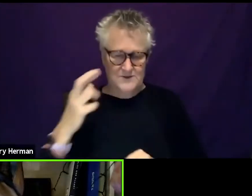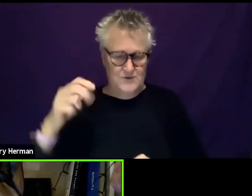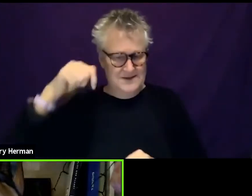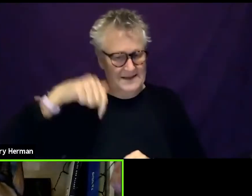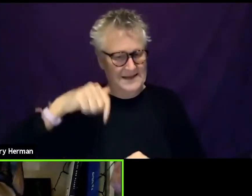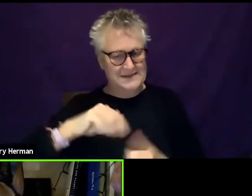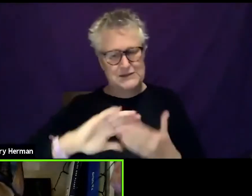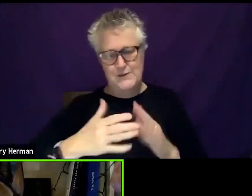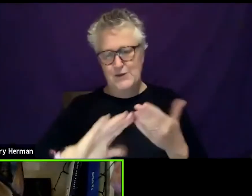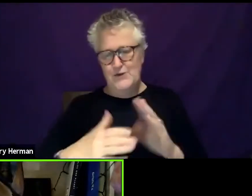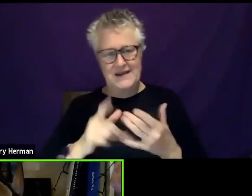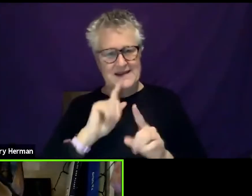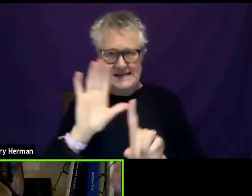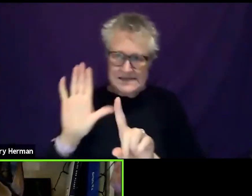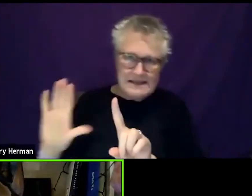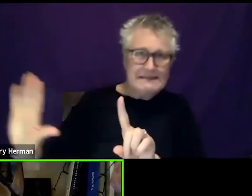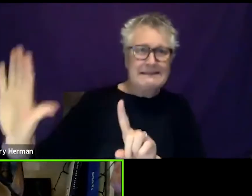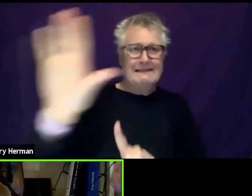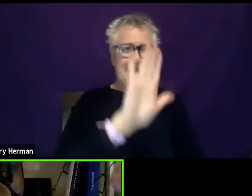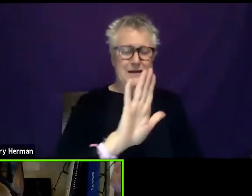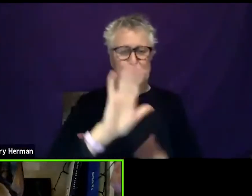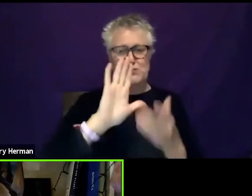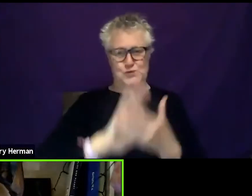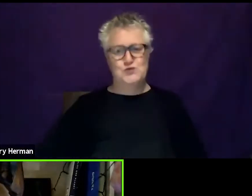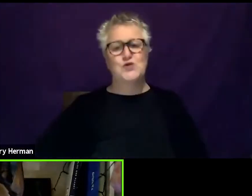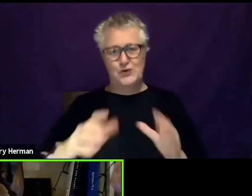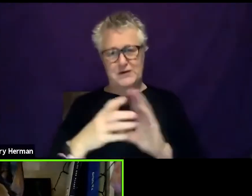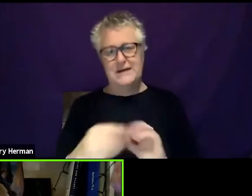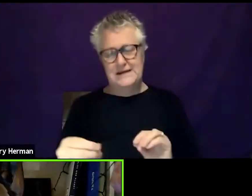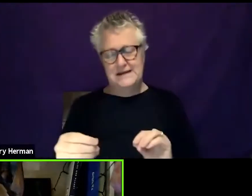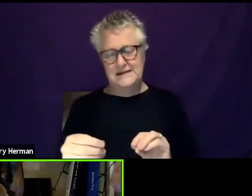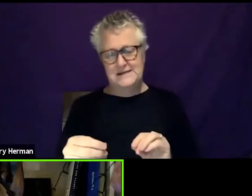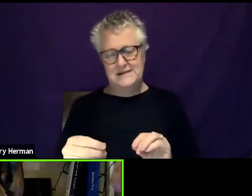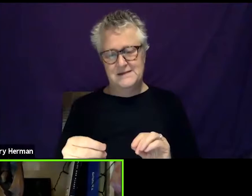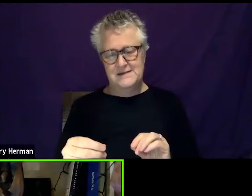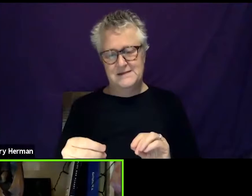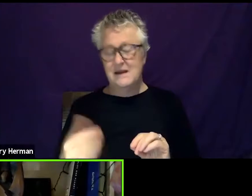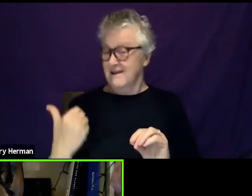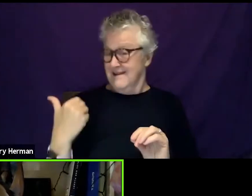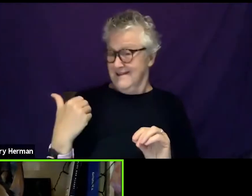stories. I wrote a piece